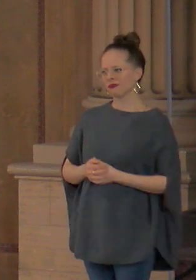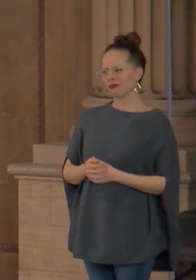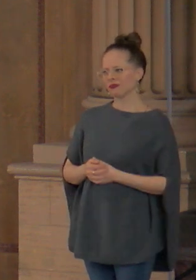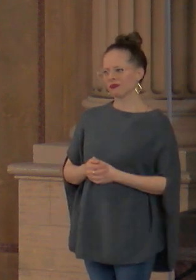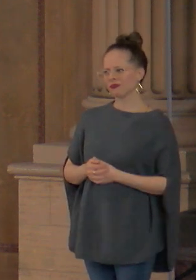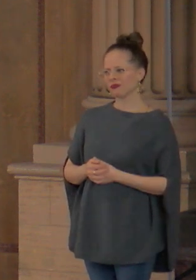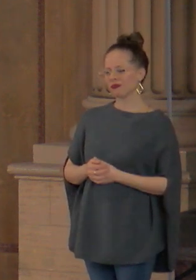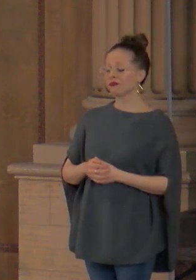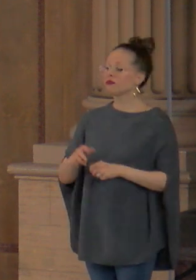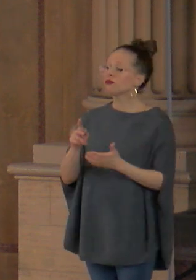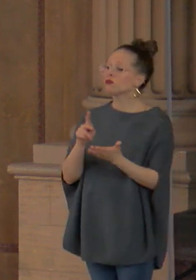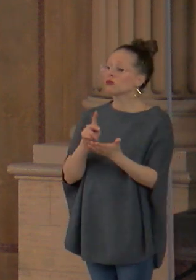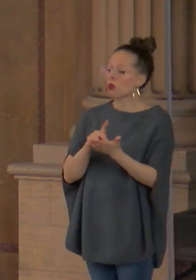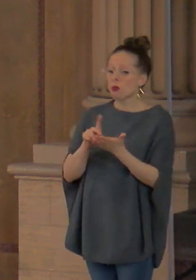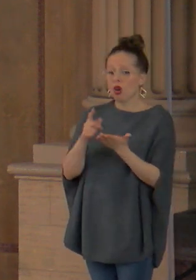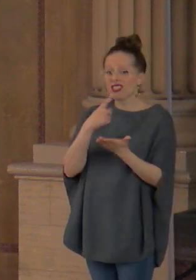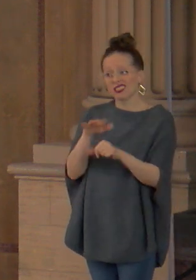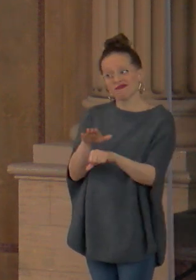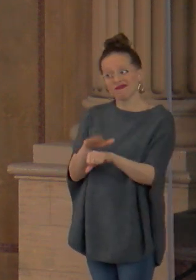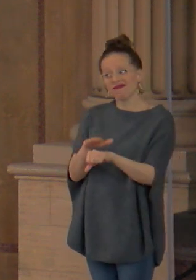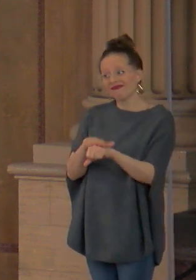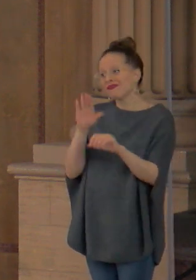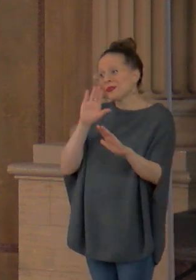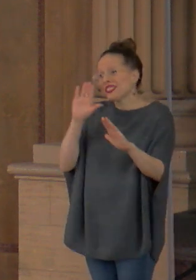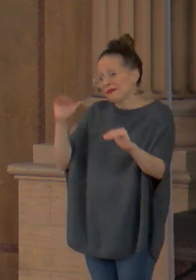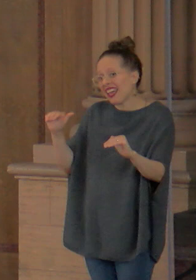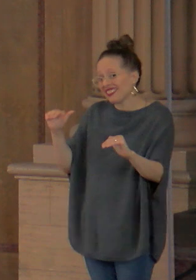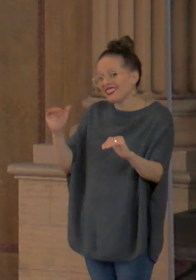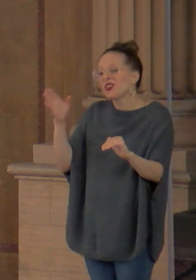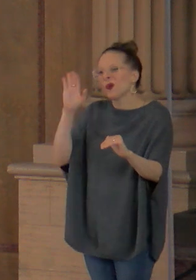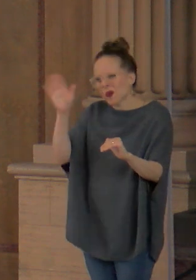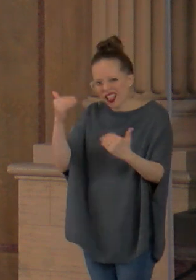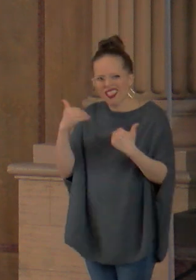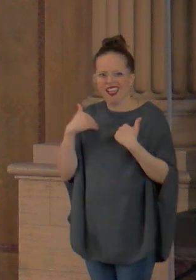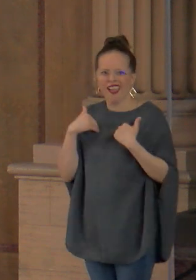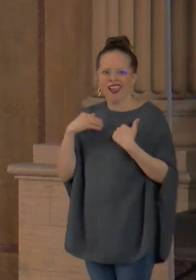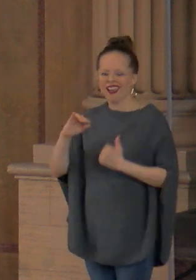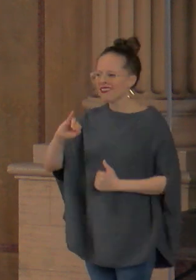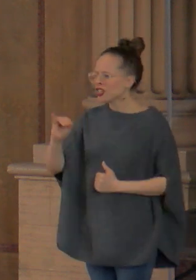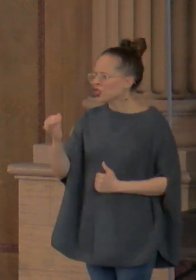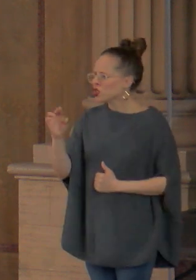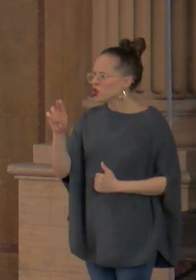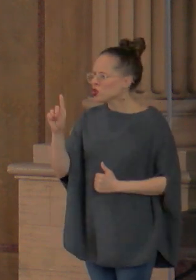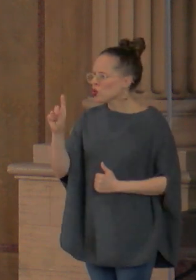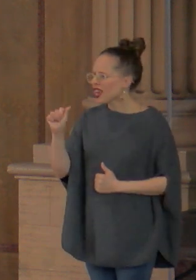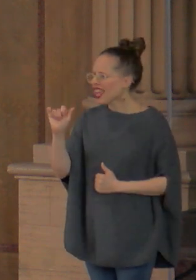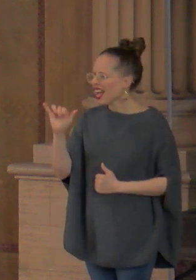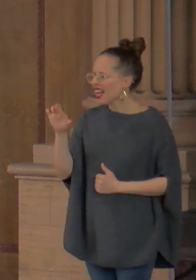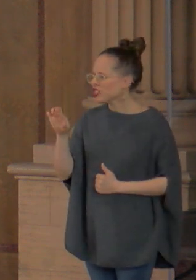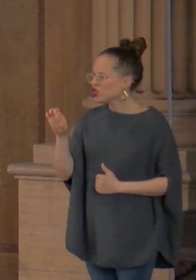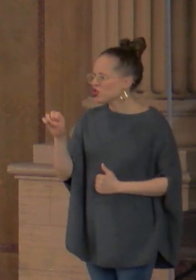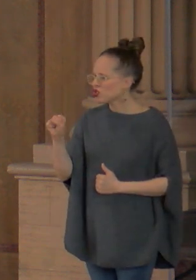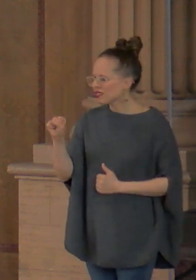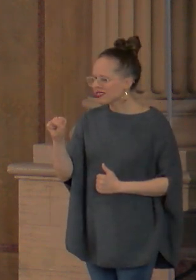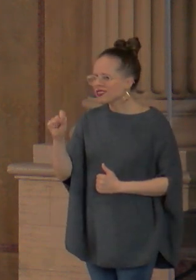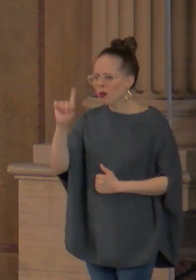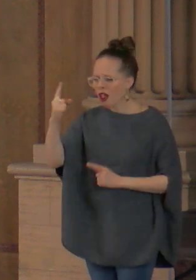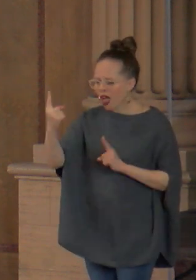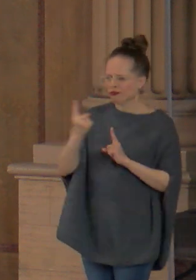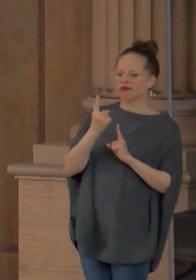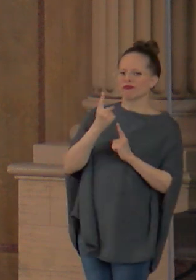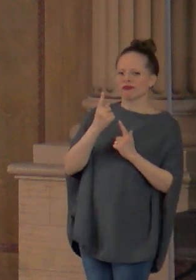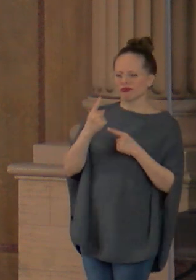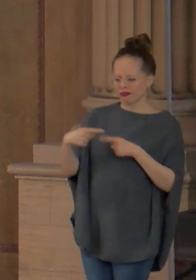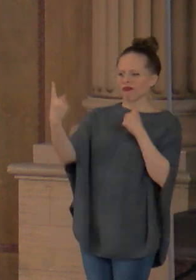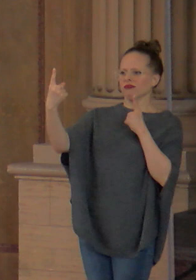So Paul warns to expect that. He warns to expect Judaizers. warns us to expect it from people with a similar mind but